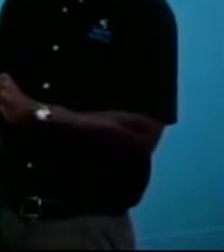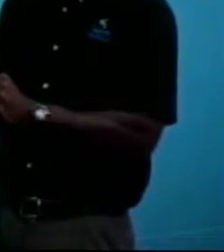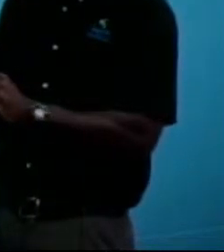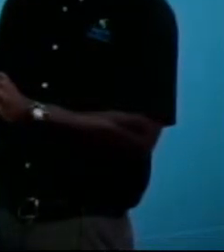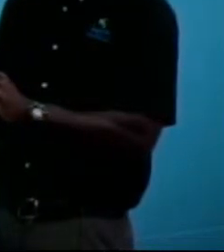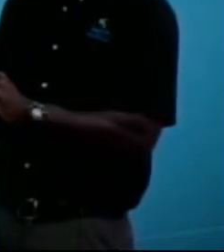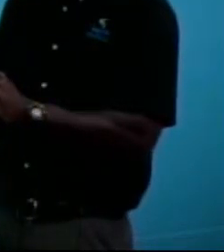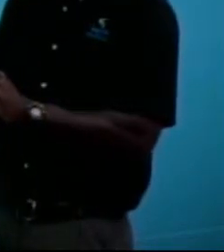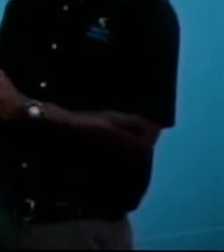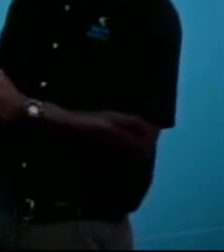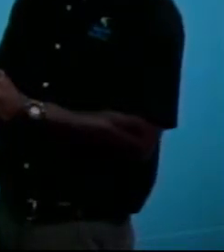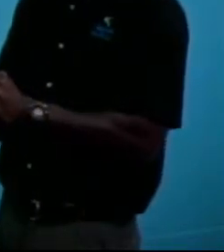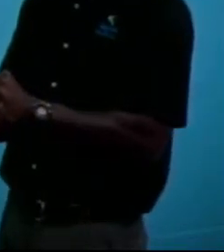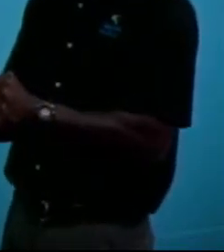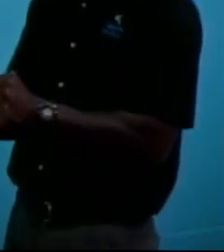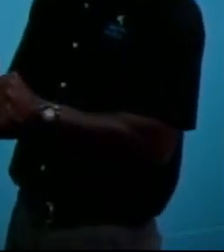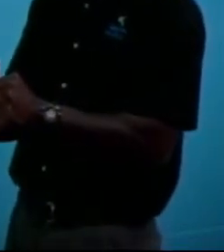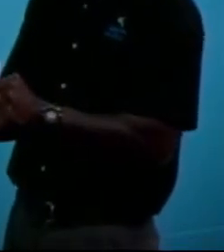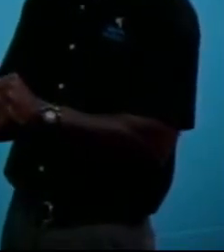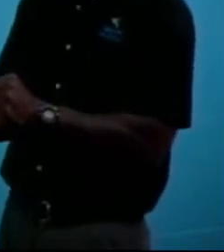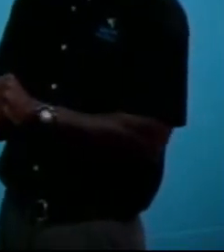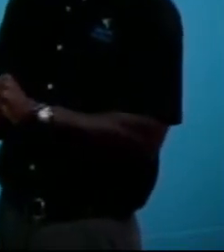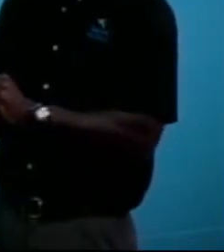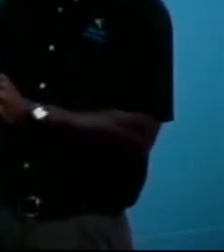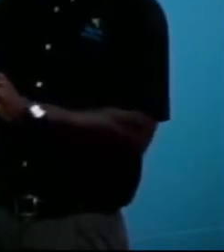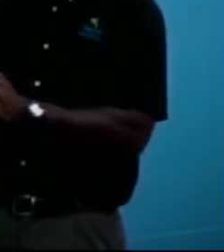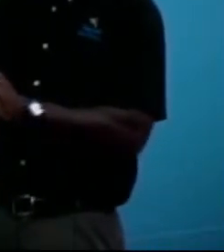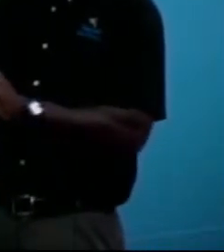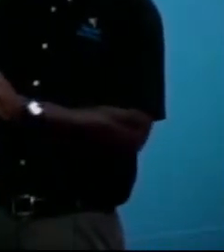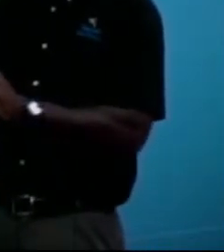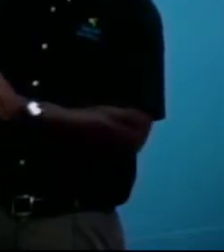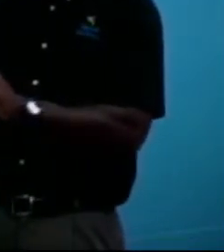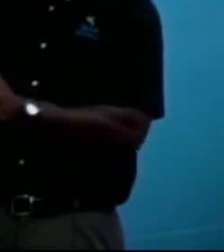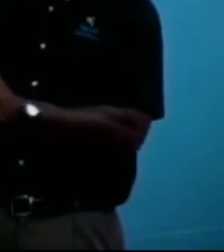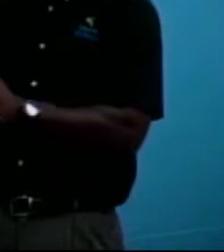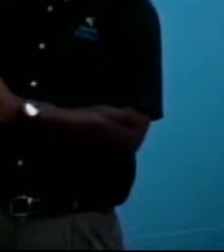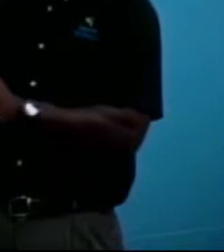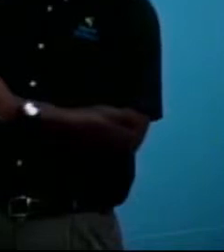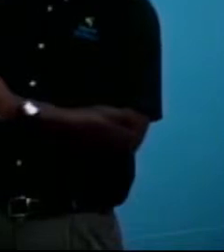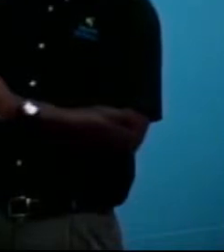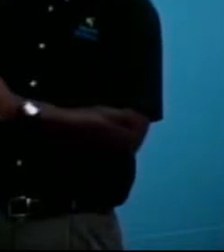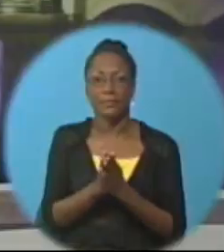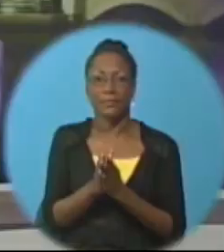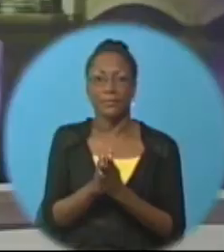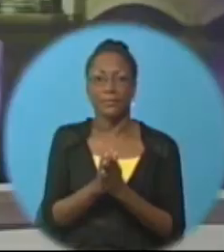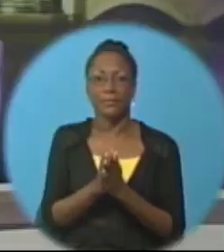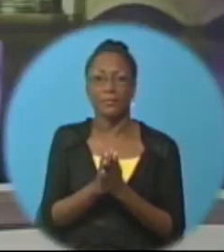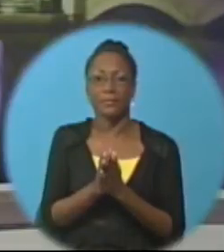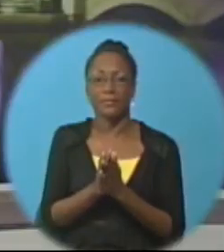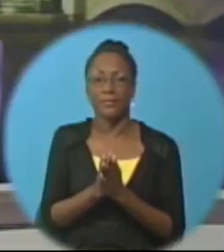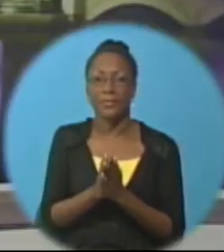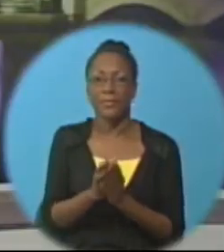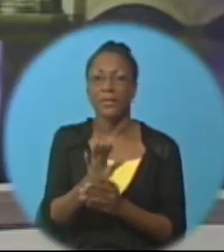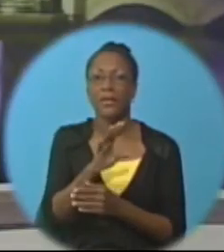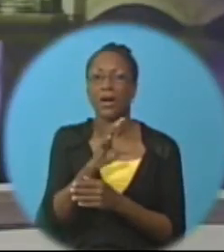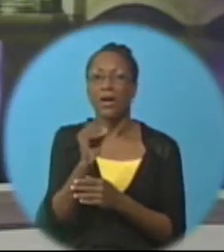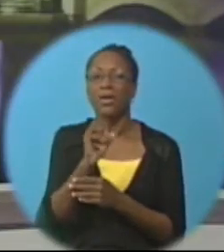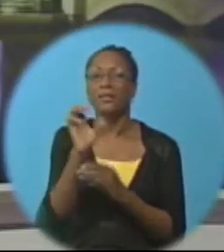Roger Spencer, presented a check to assist helping to make the event possible. All are invited, but you're also asked to